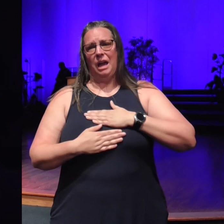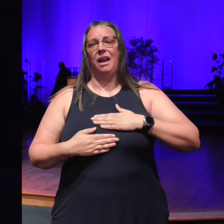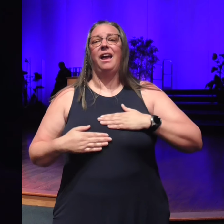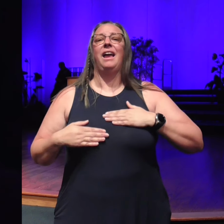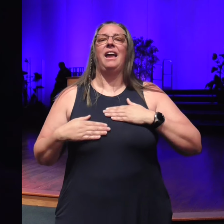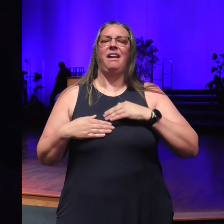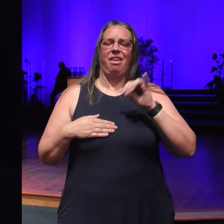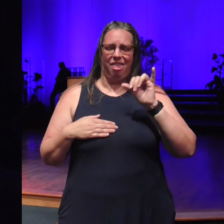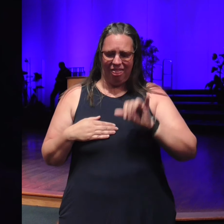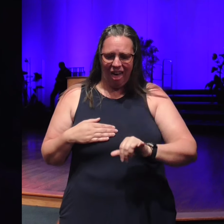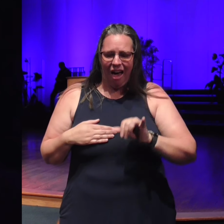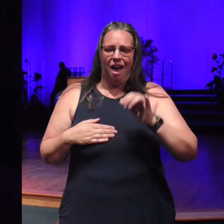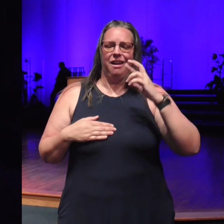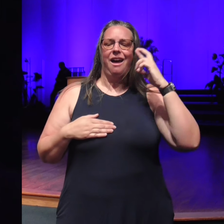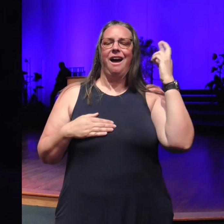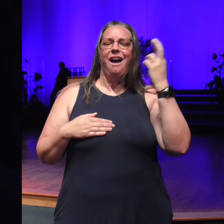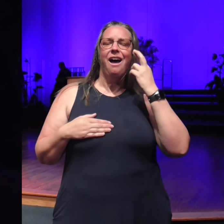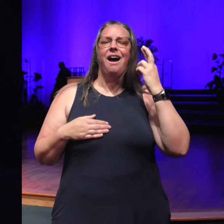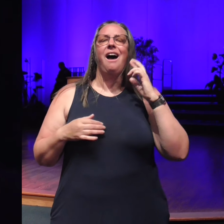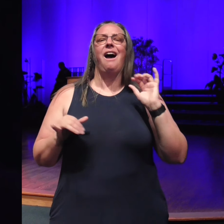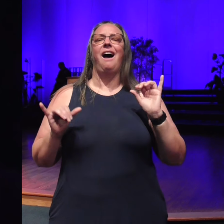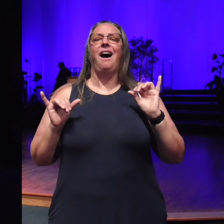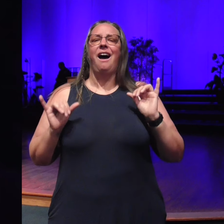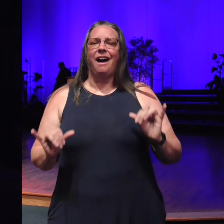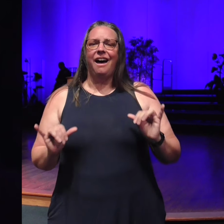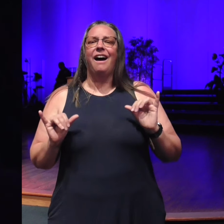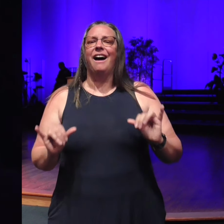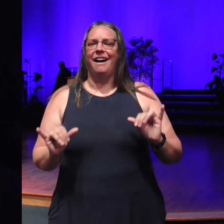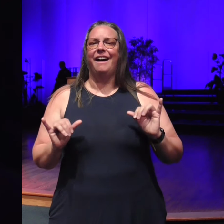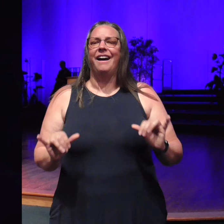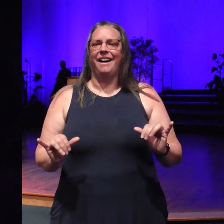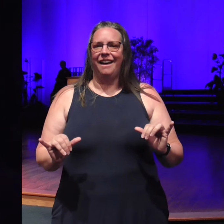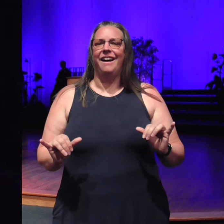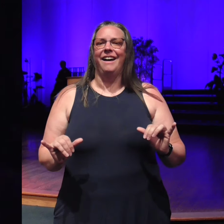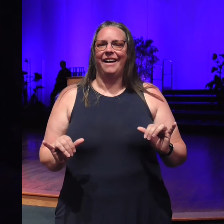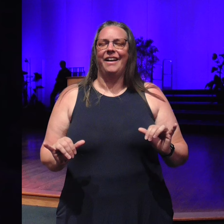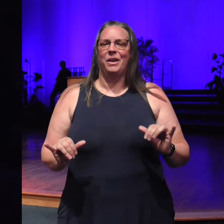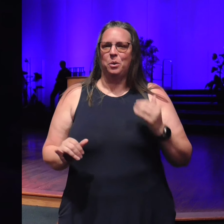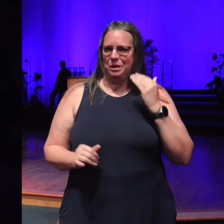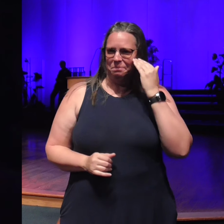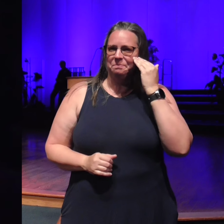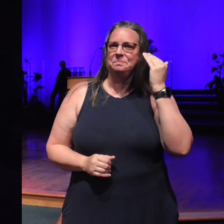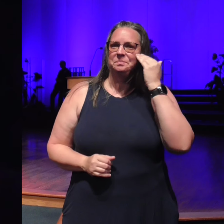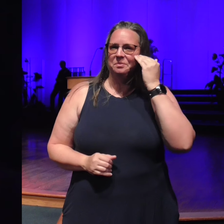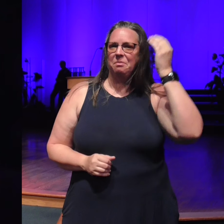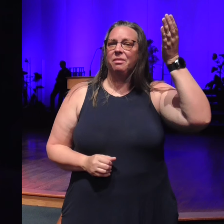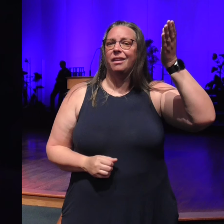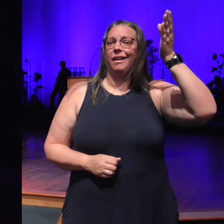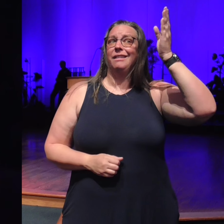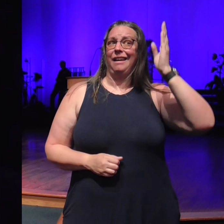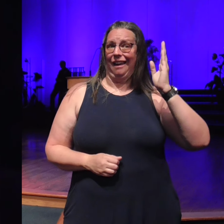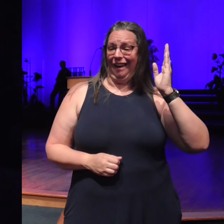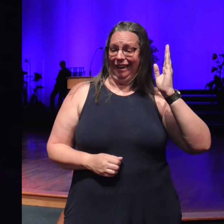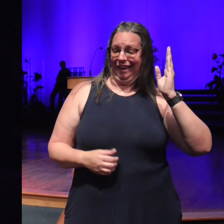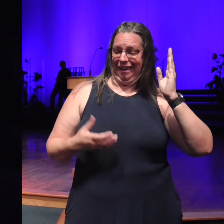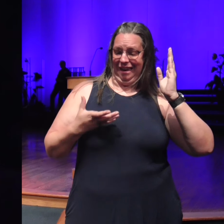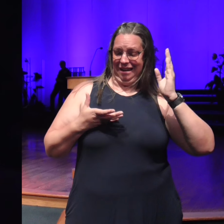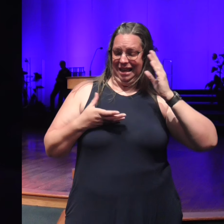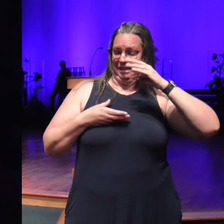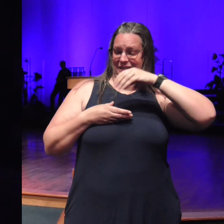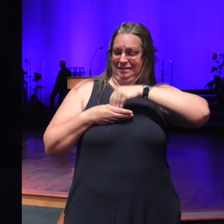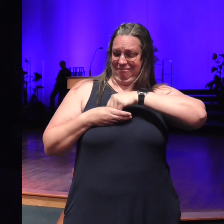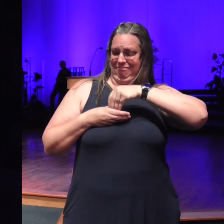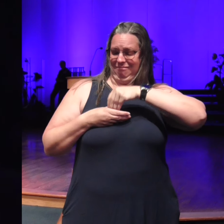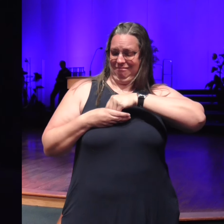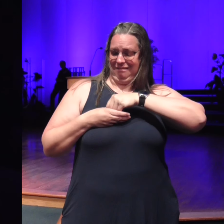the realization, in our awareness, we realize that God is the very nature of